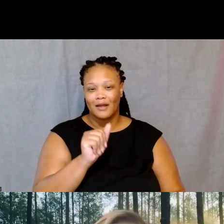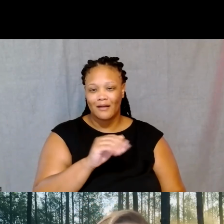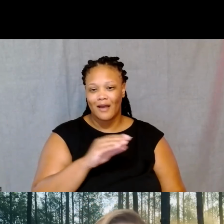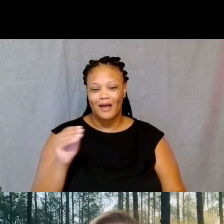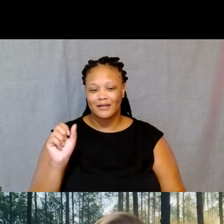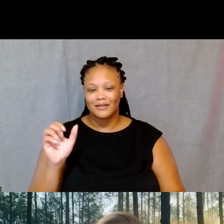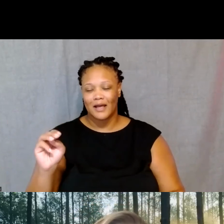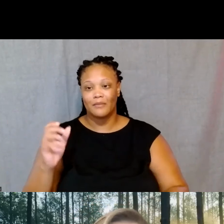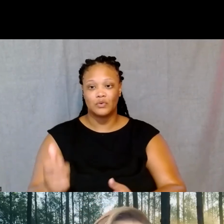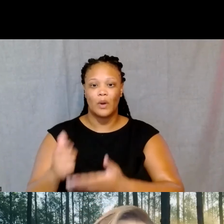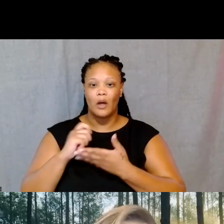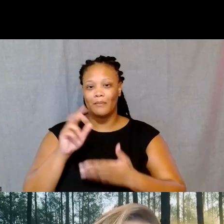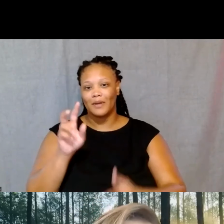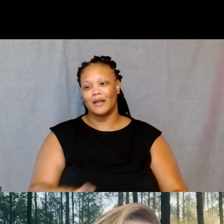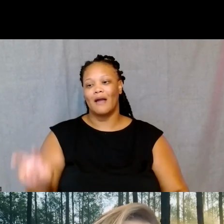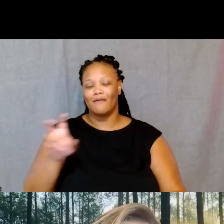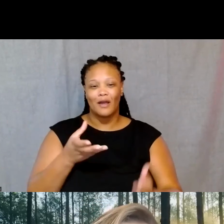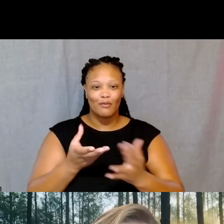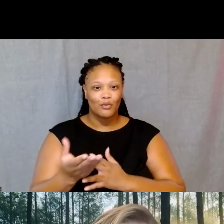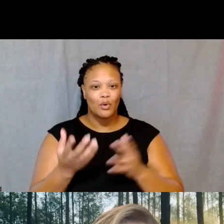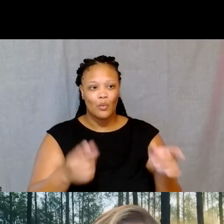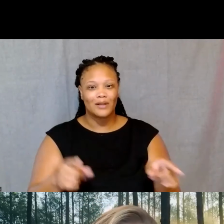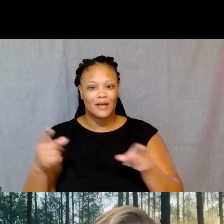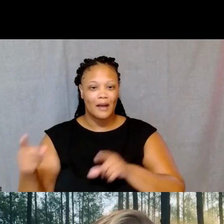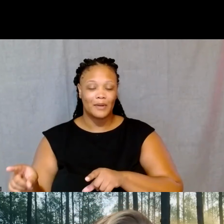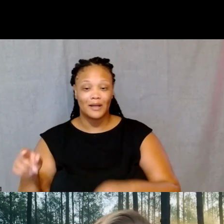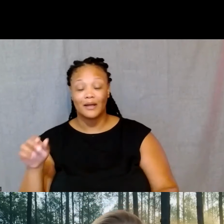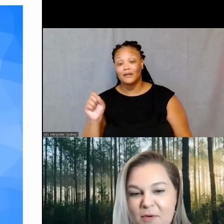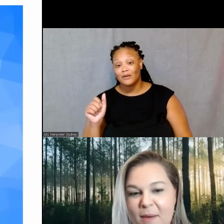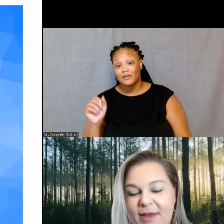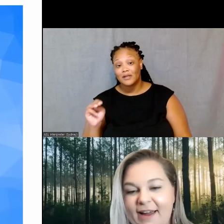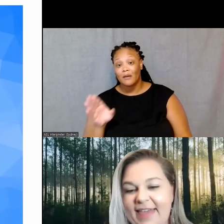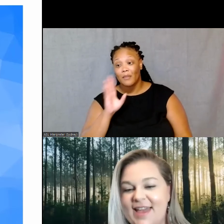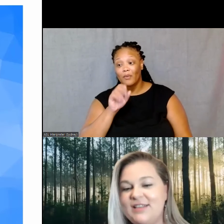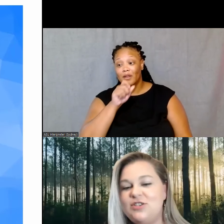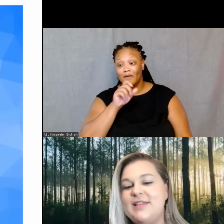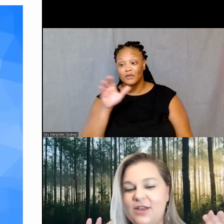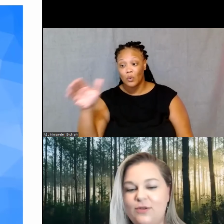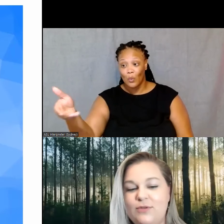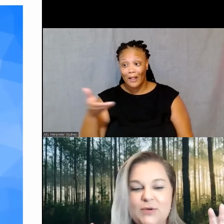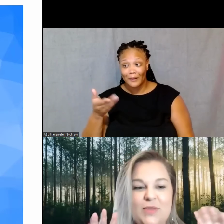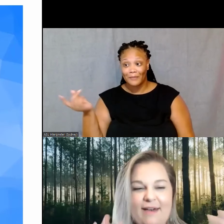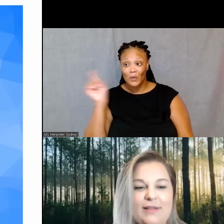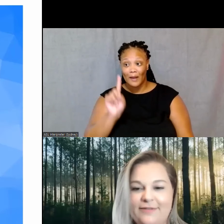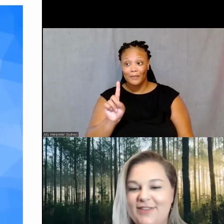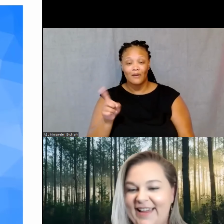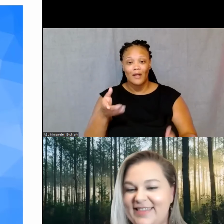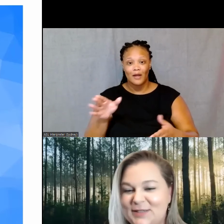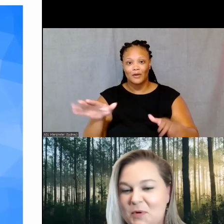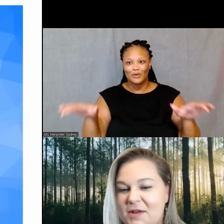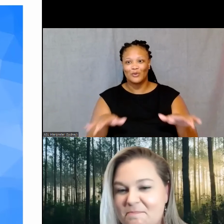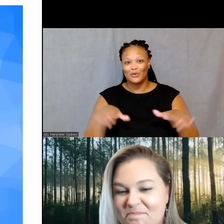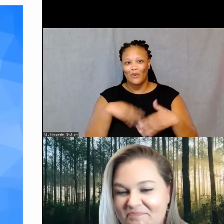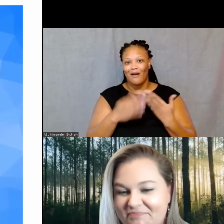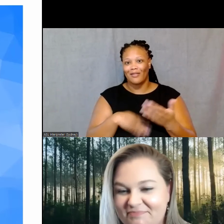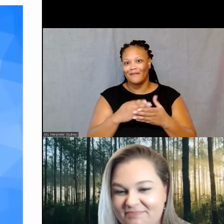me kind of navigate through what's happening. So Sam, I would love to welcome you up here and then just let you do the heavy lifting at